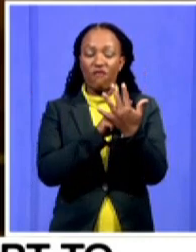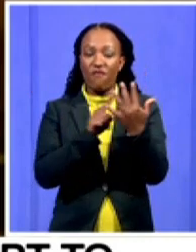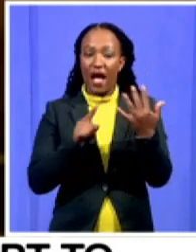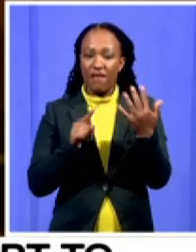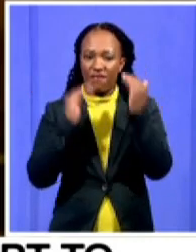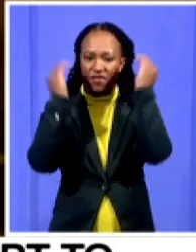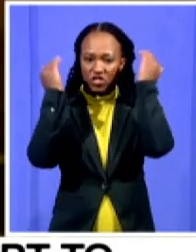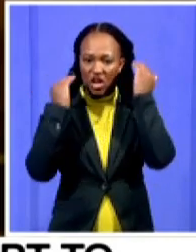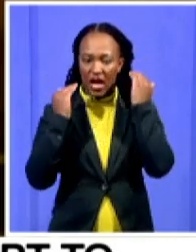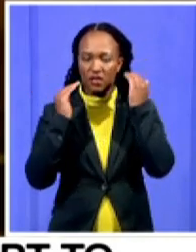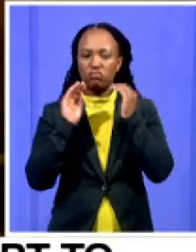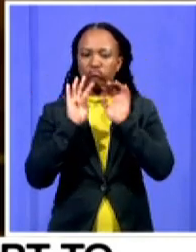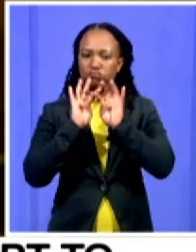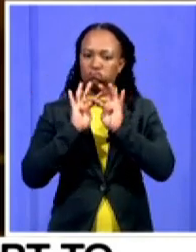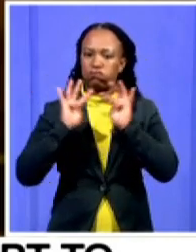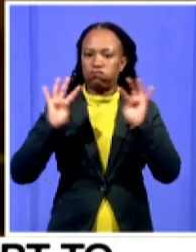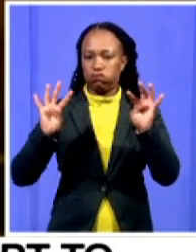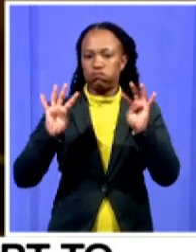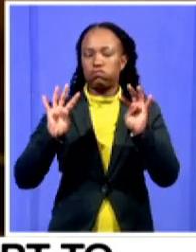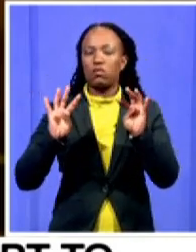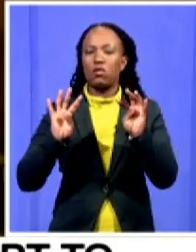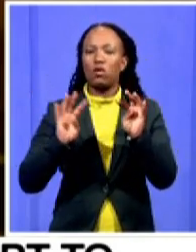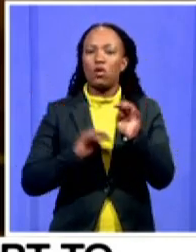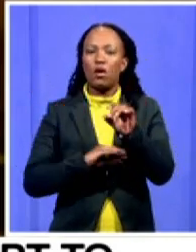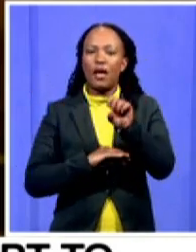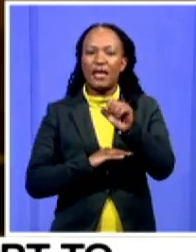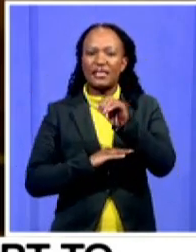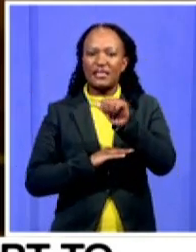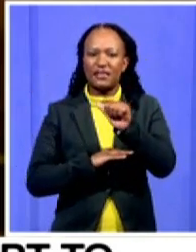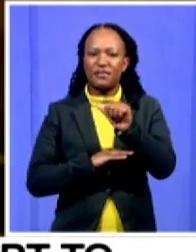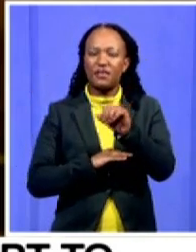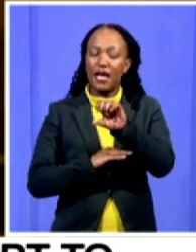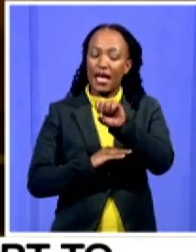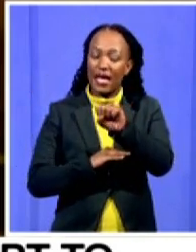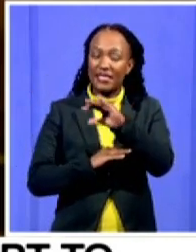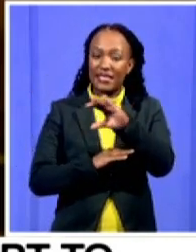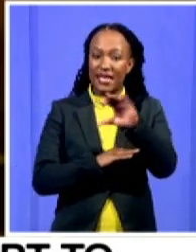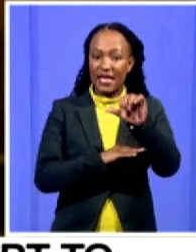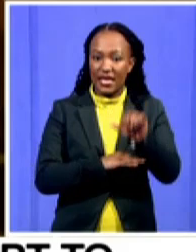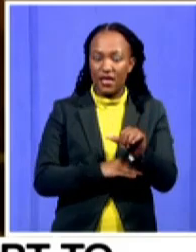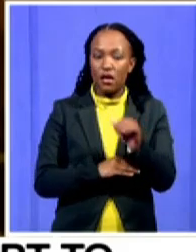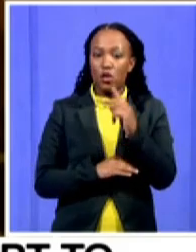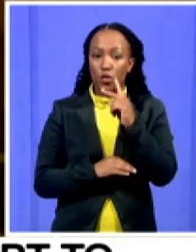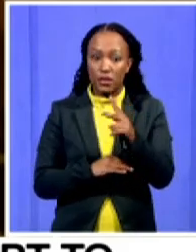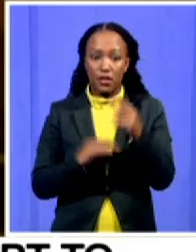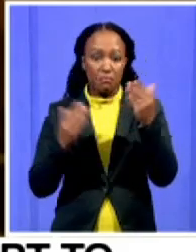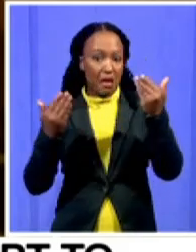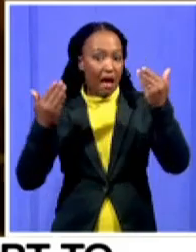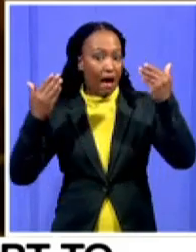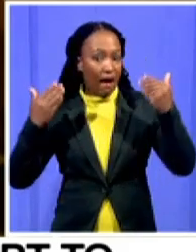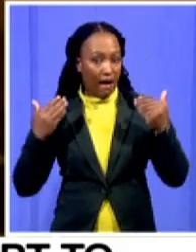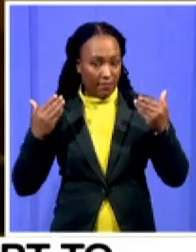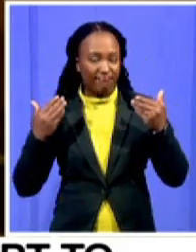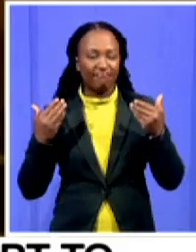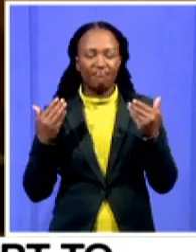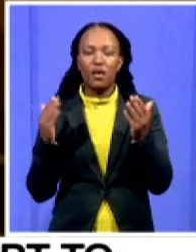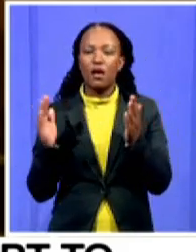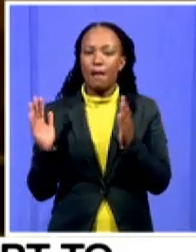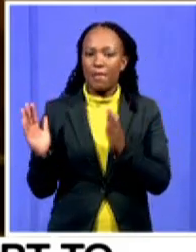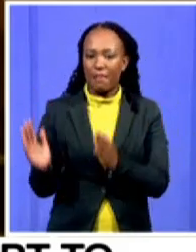Supreme Court of Appeal. As you can see behind me, some have arrived already, preparing